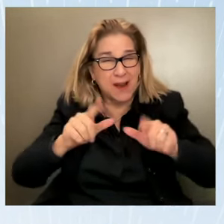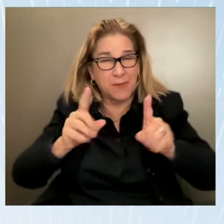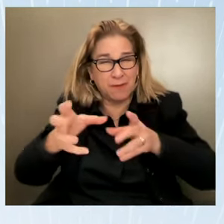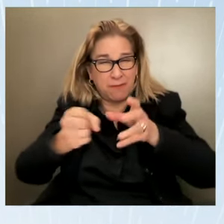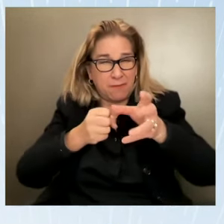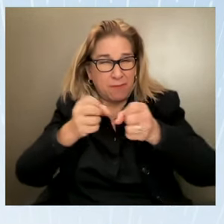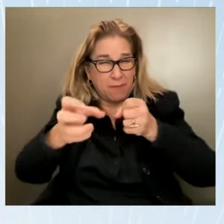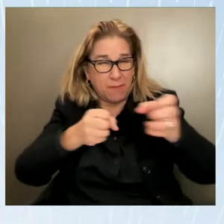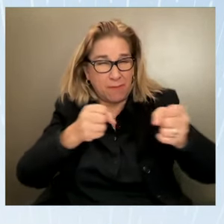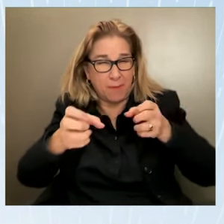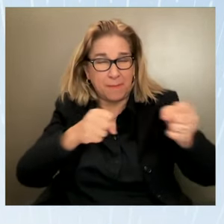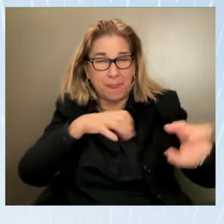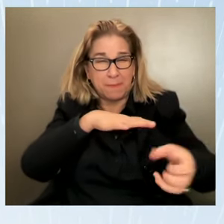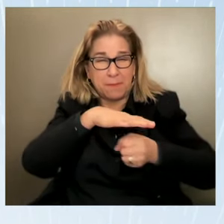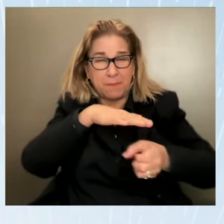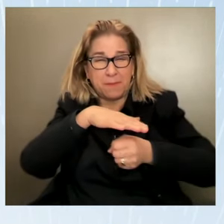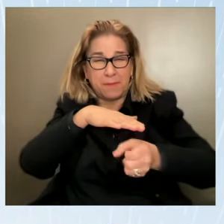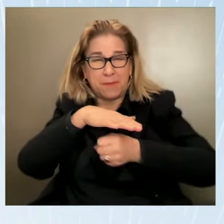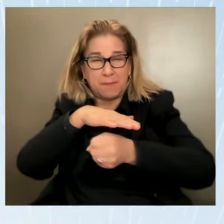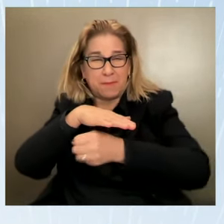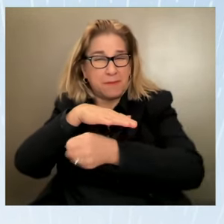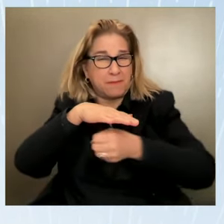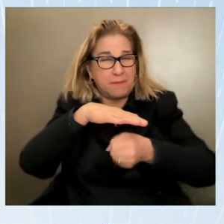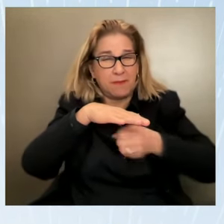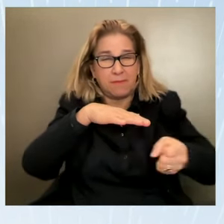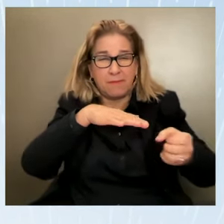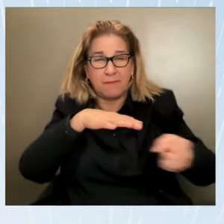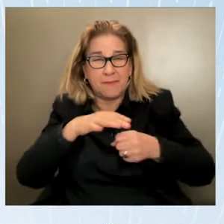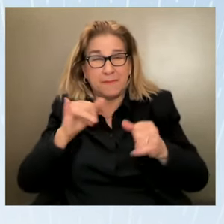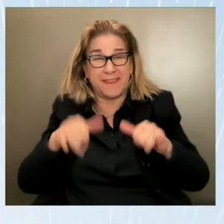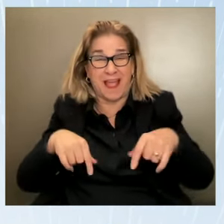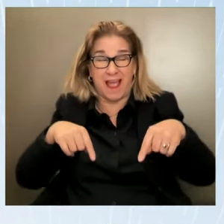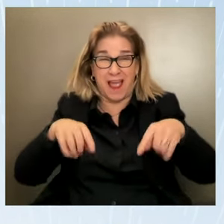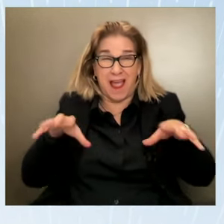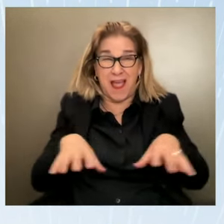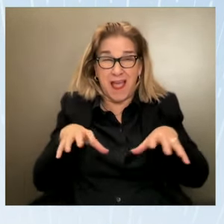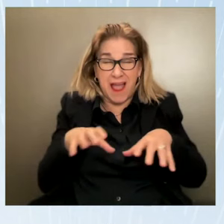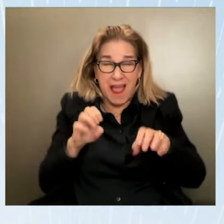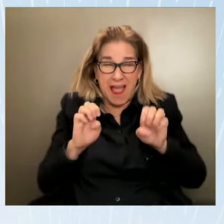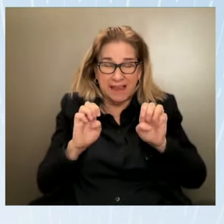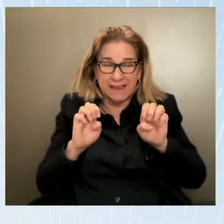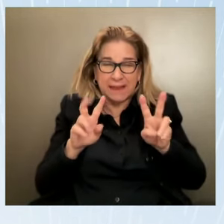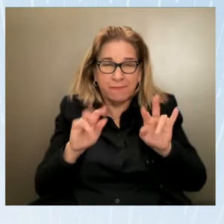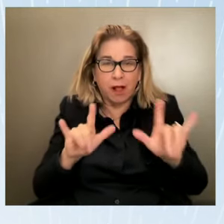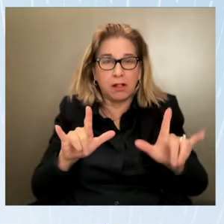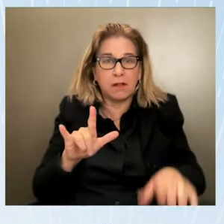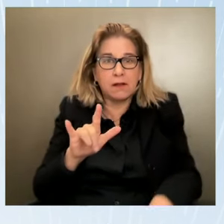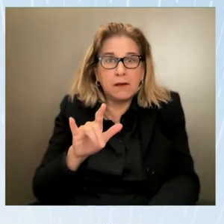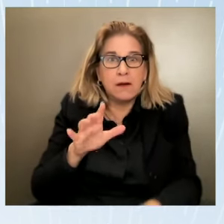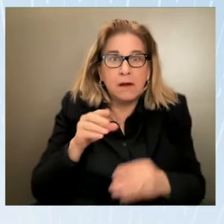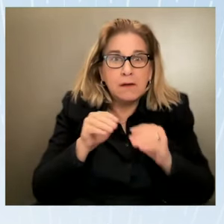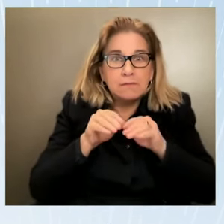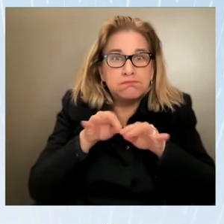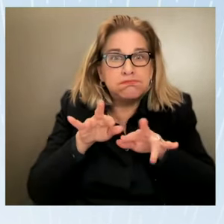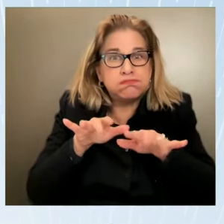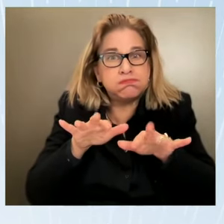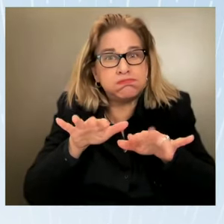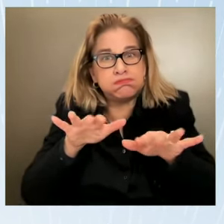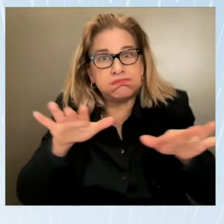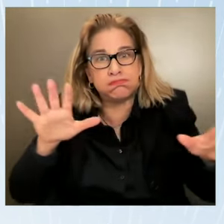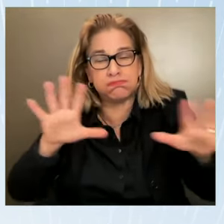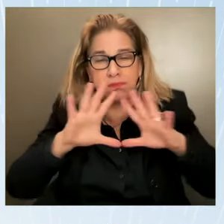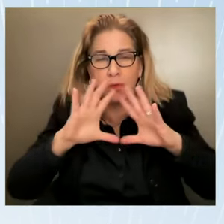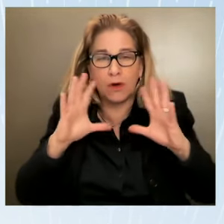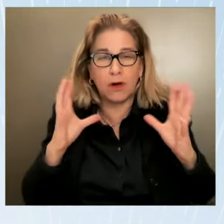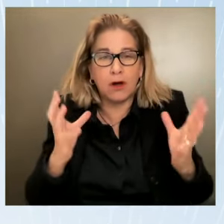the scale of this evil is so widespread and its nature is so diffuse that it often feels daunting to